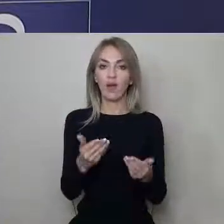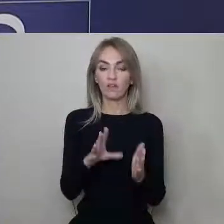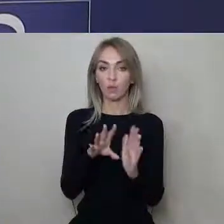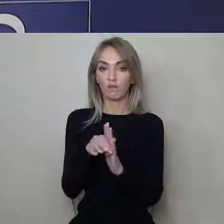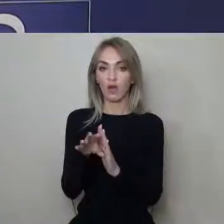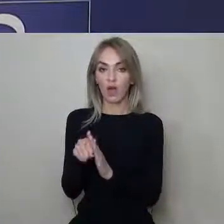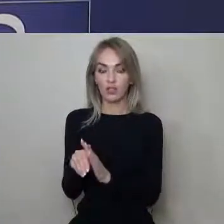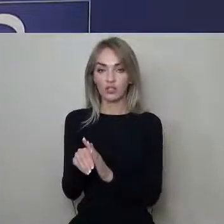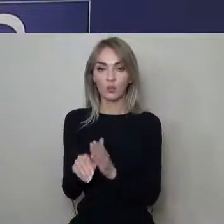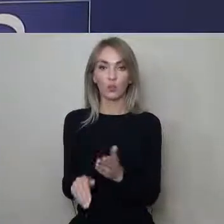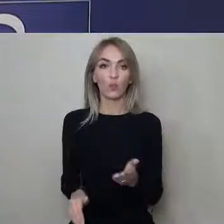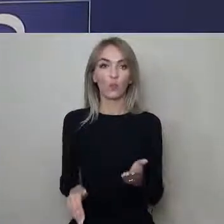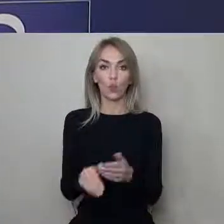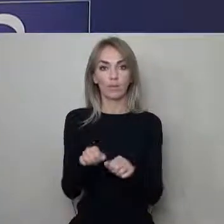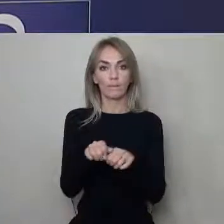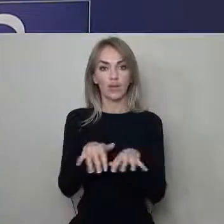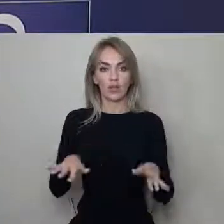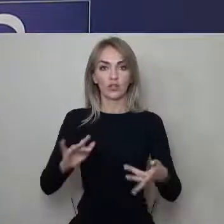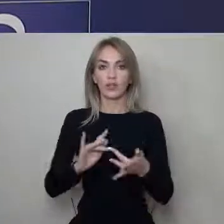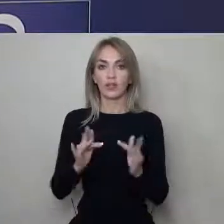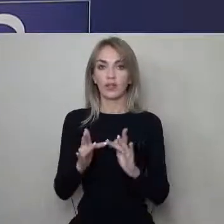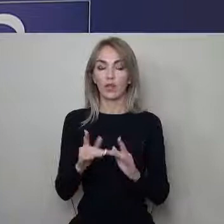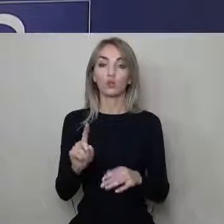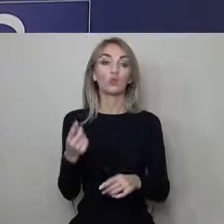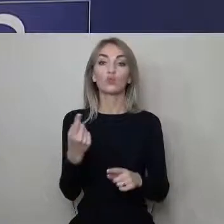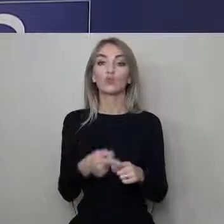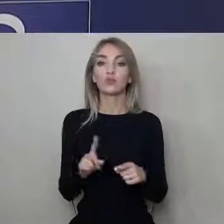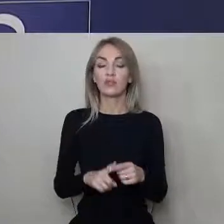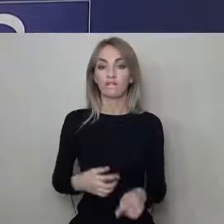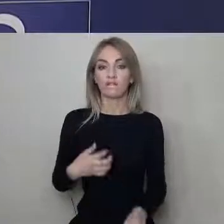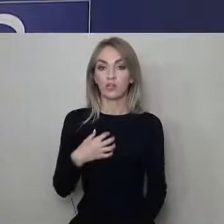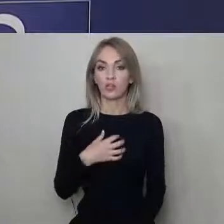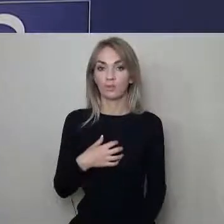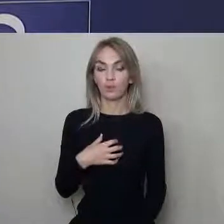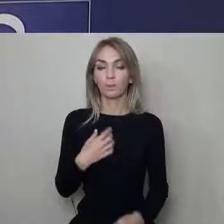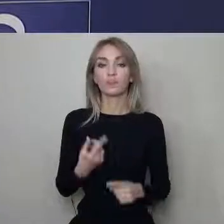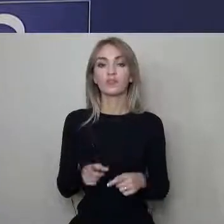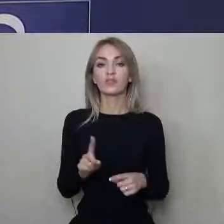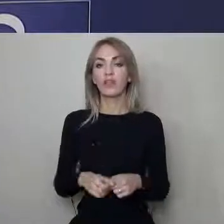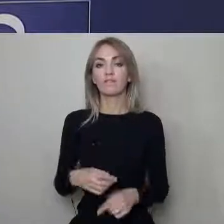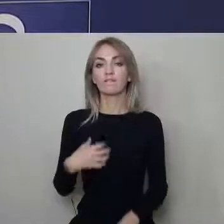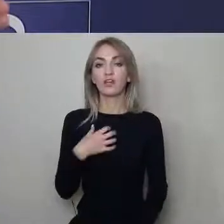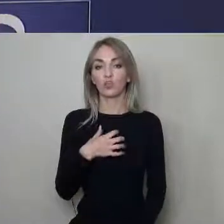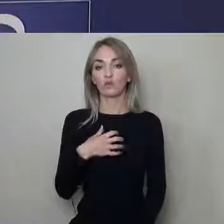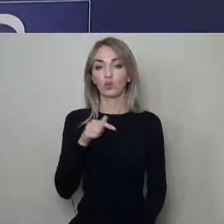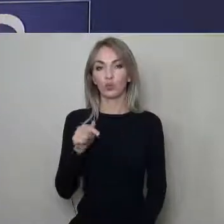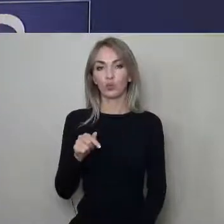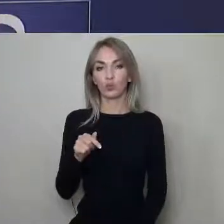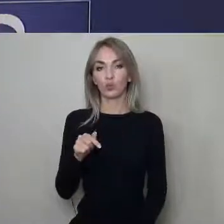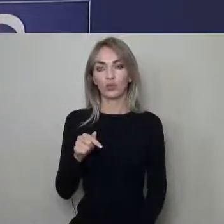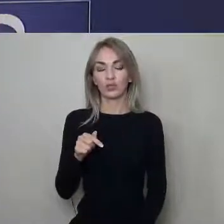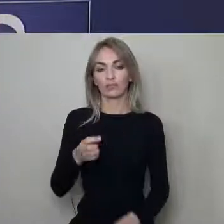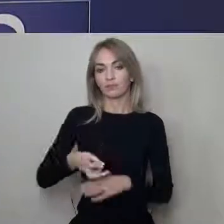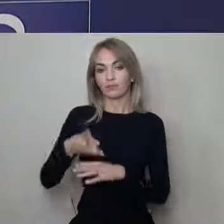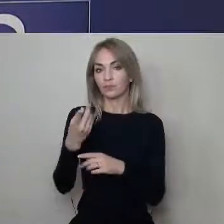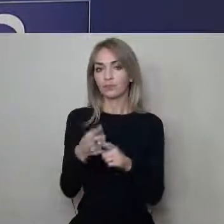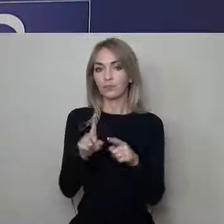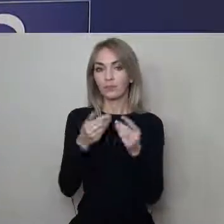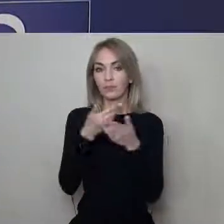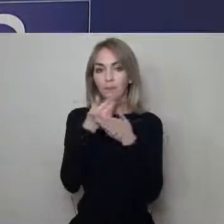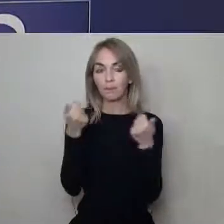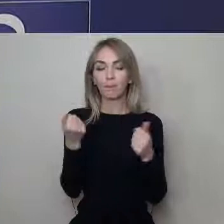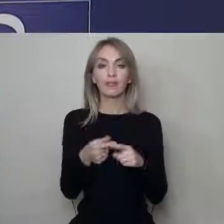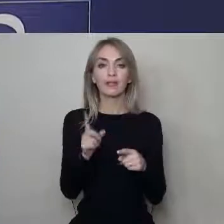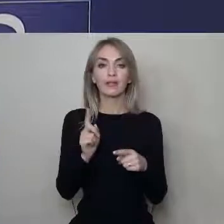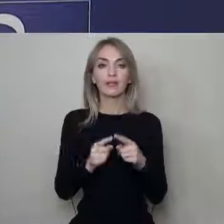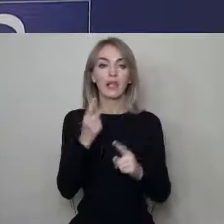opportunity to file the complaints or the materials in electronic form. Why is it